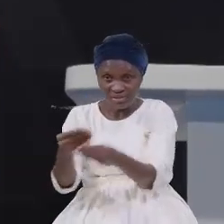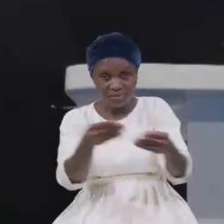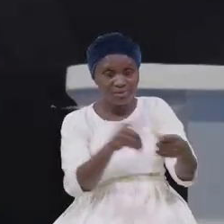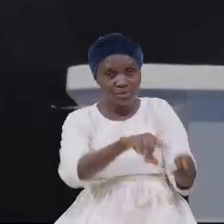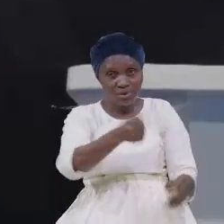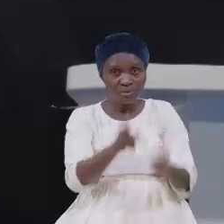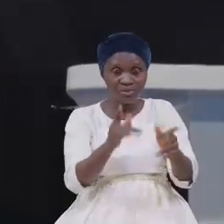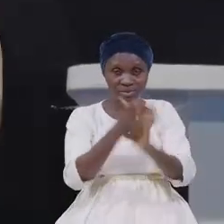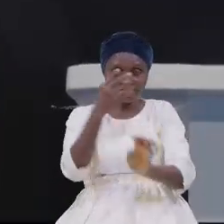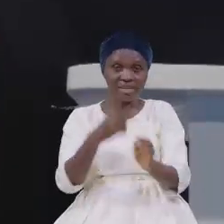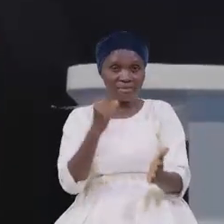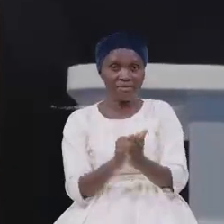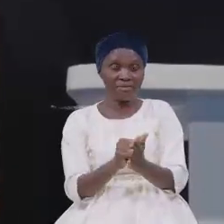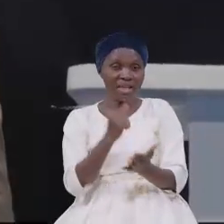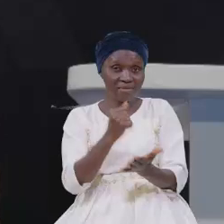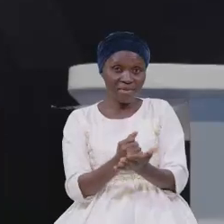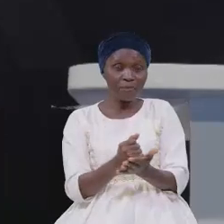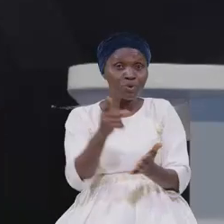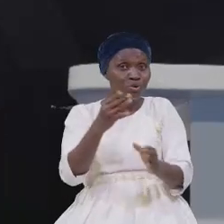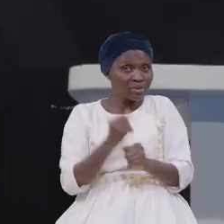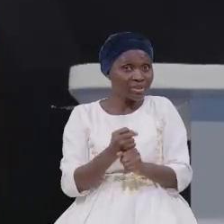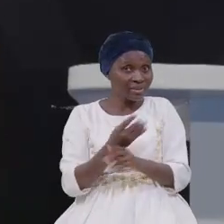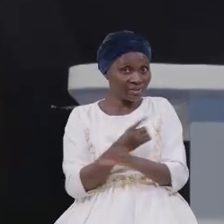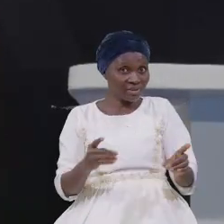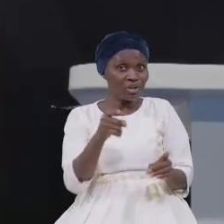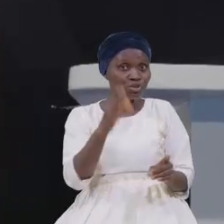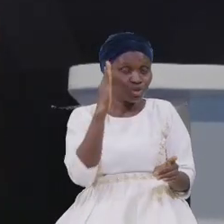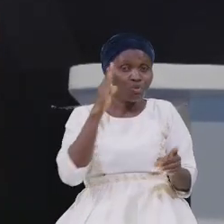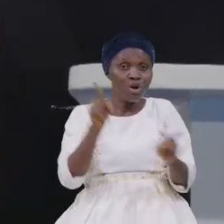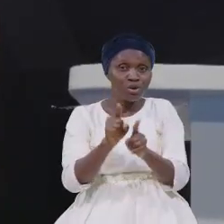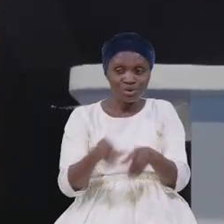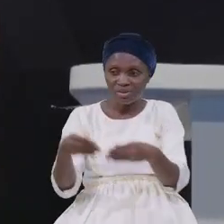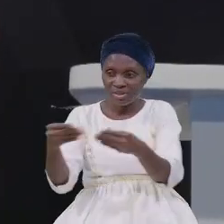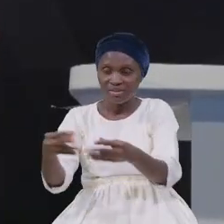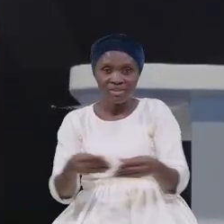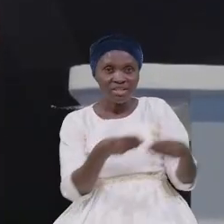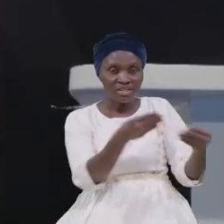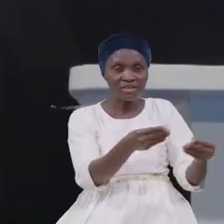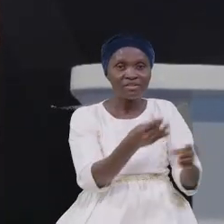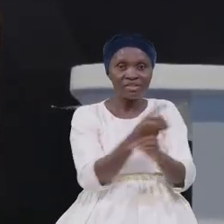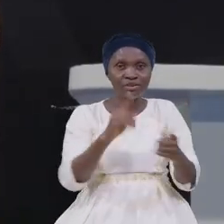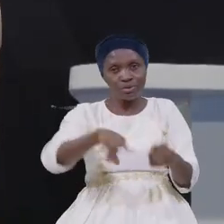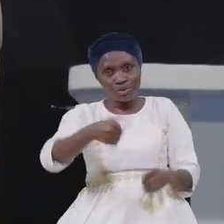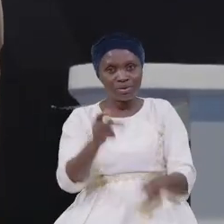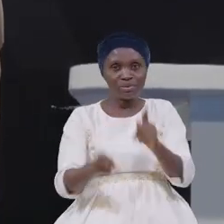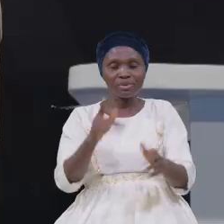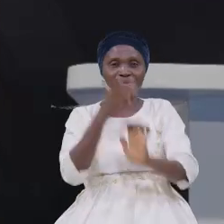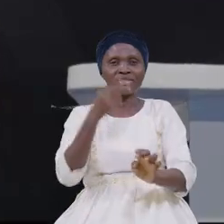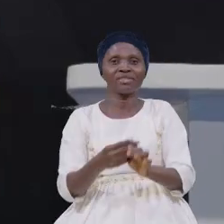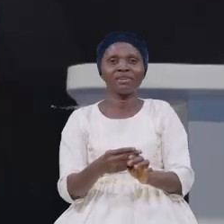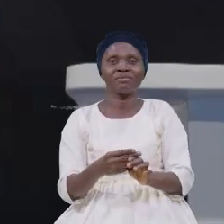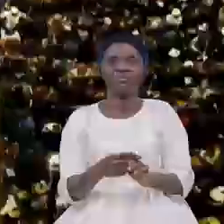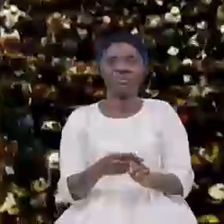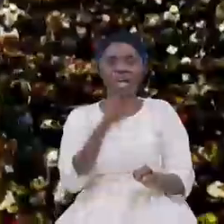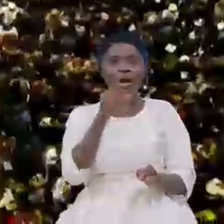get deliverance, you also give deliverance to other people. Who are the people exalted by